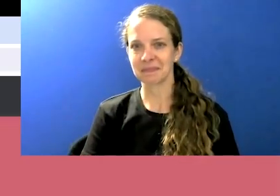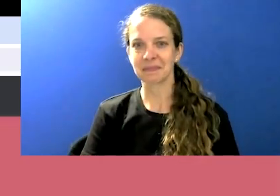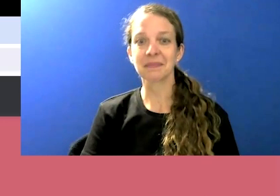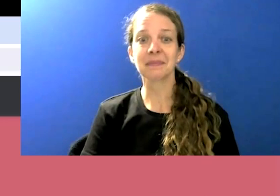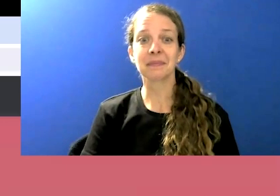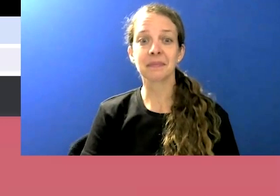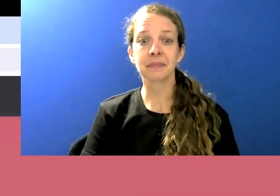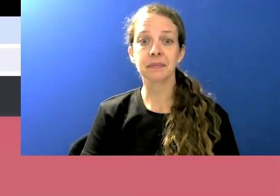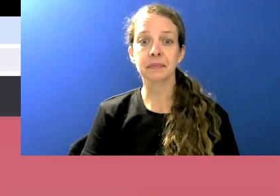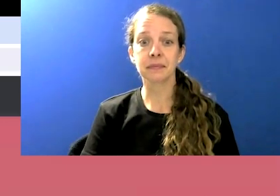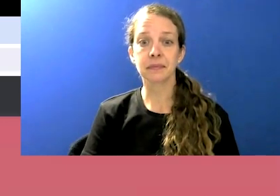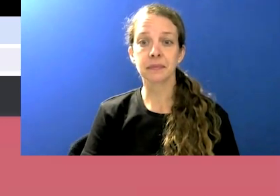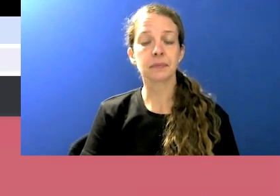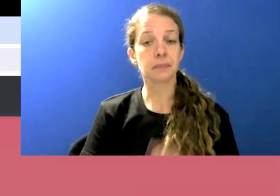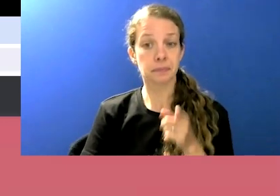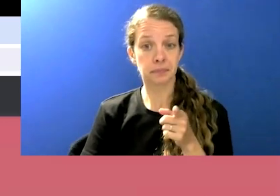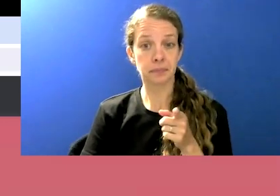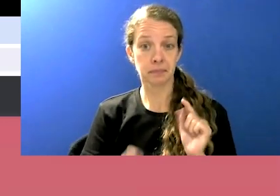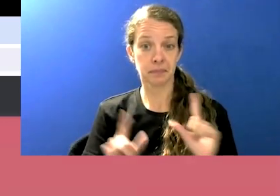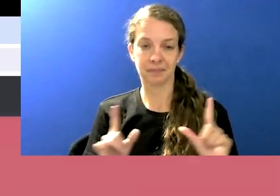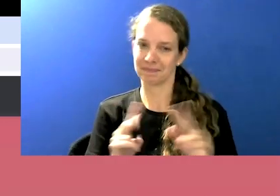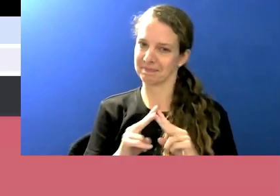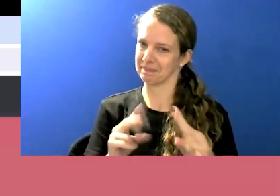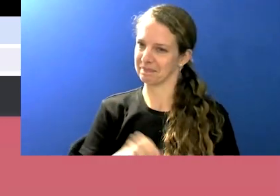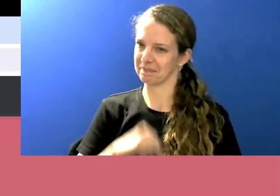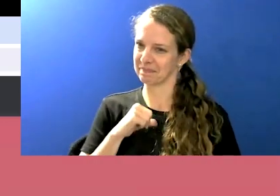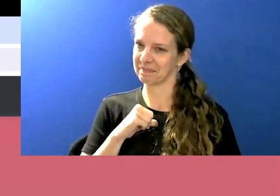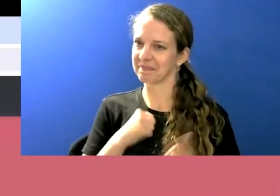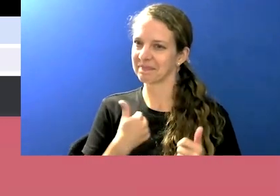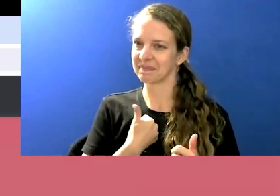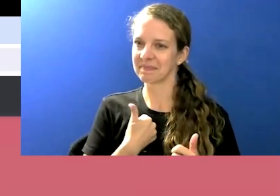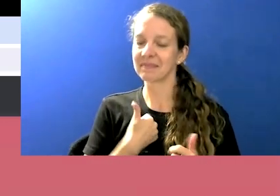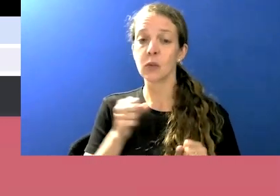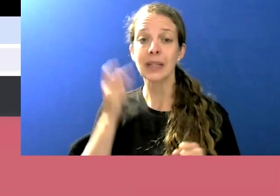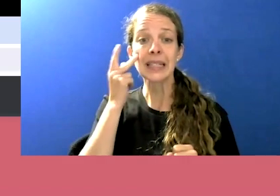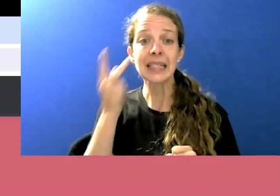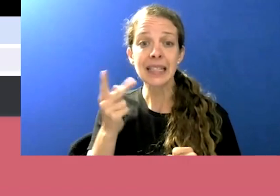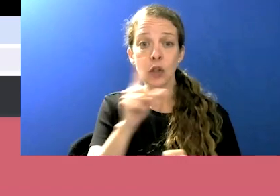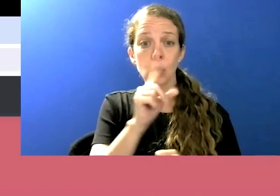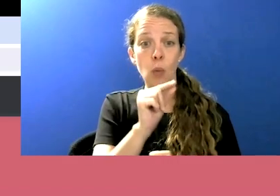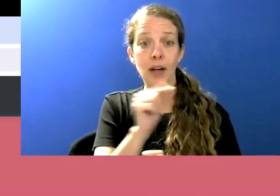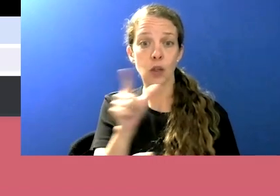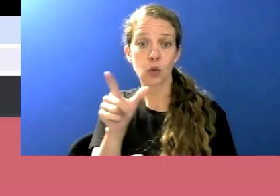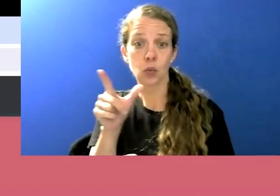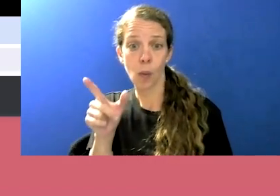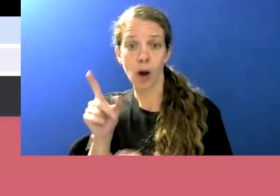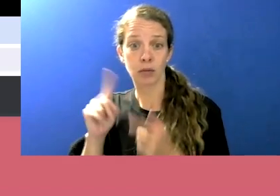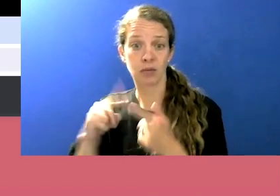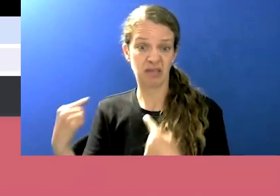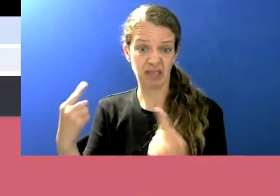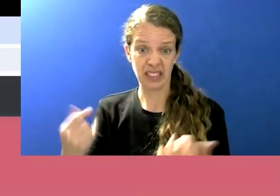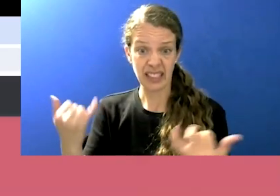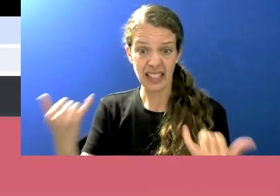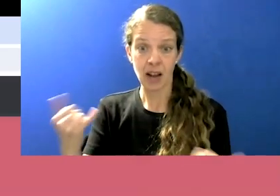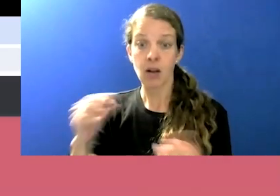And this one I am very proud of. As you can see, from 2021 to now, the number